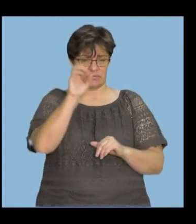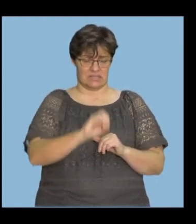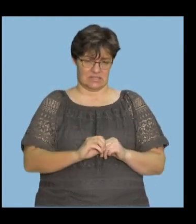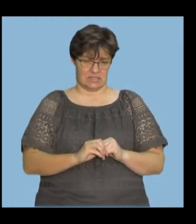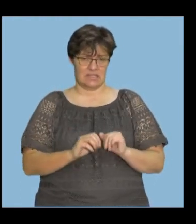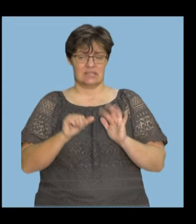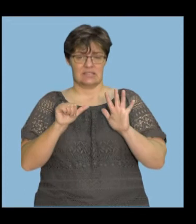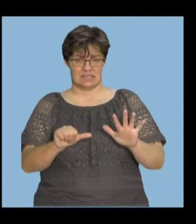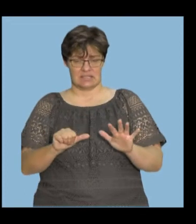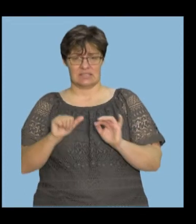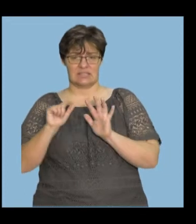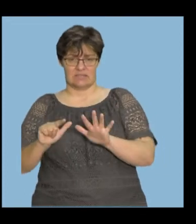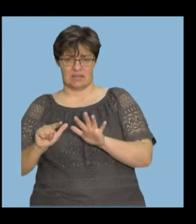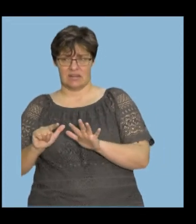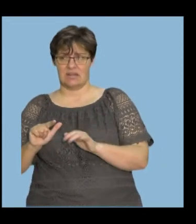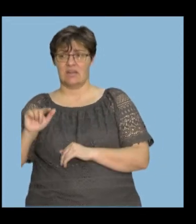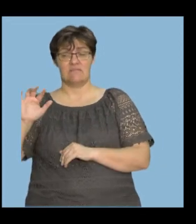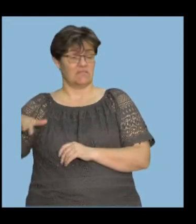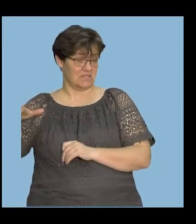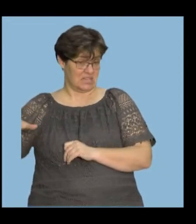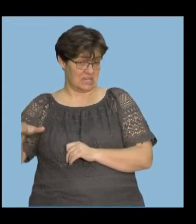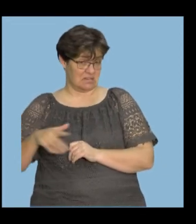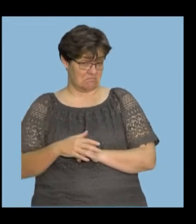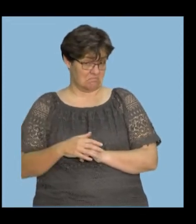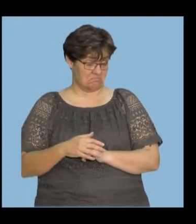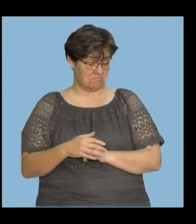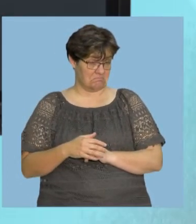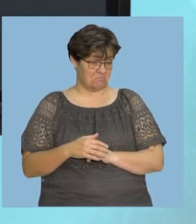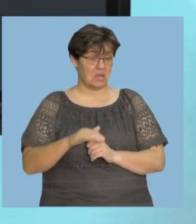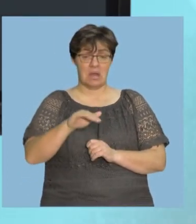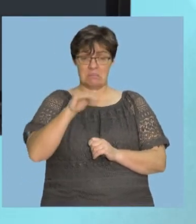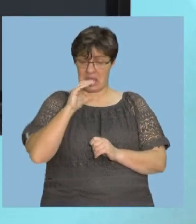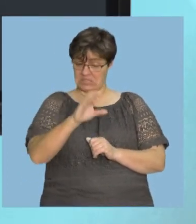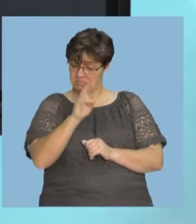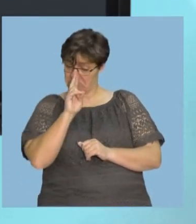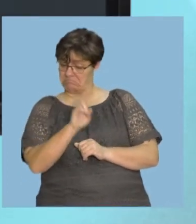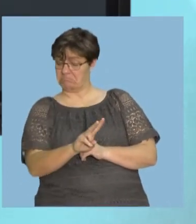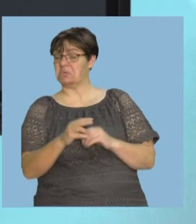7%, 6, 7, and 15. Bank C looks